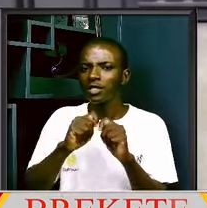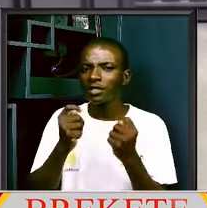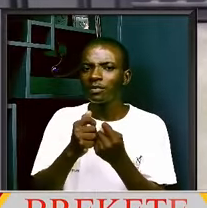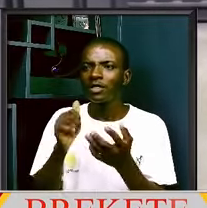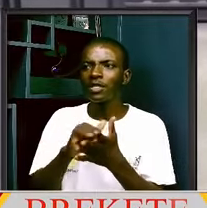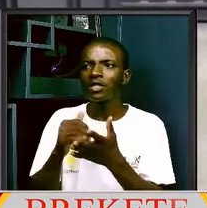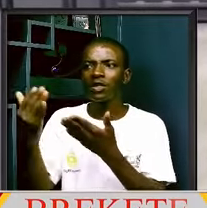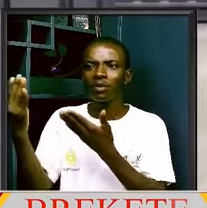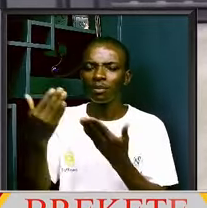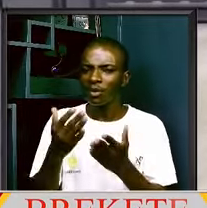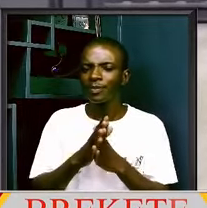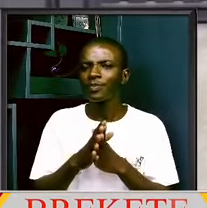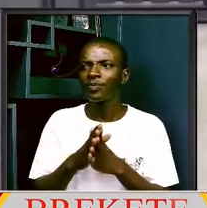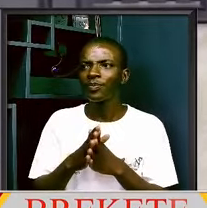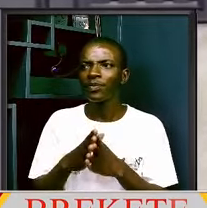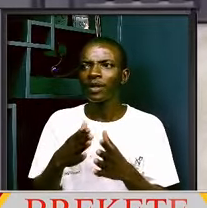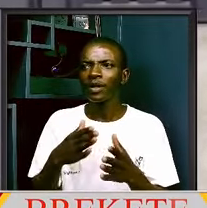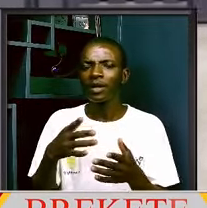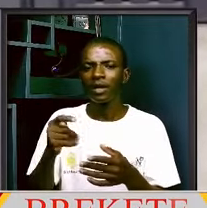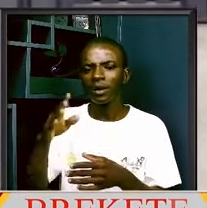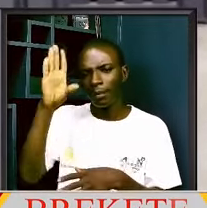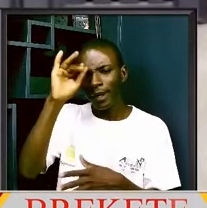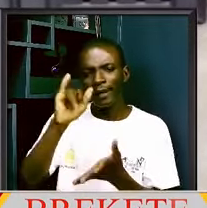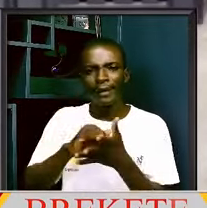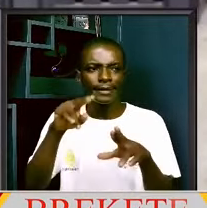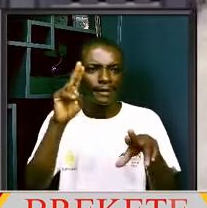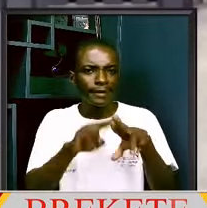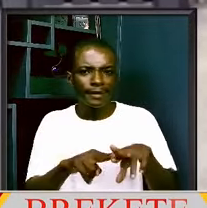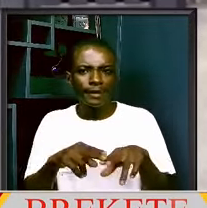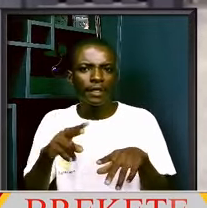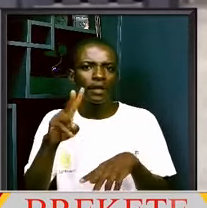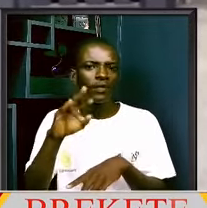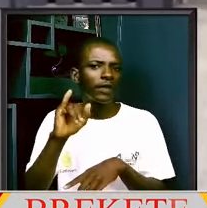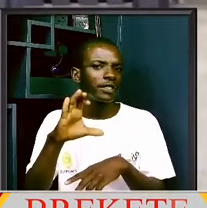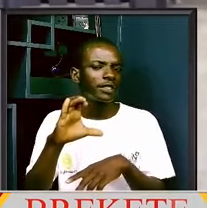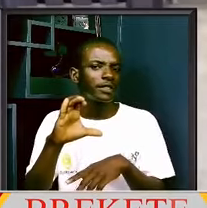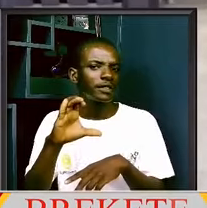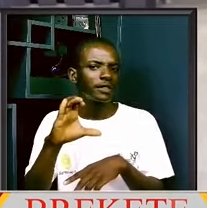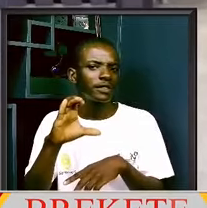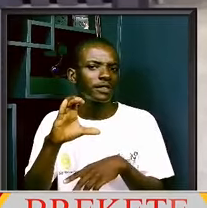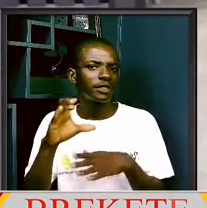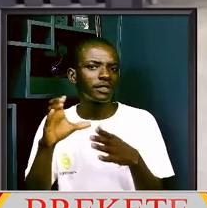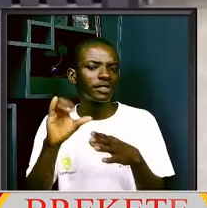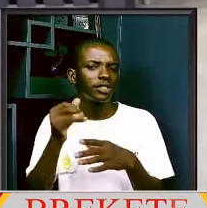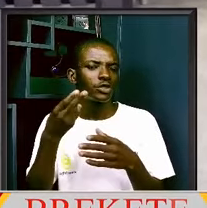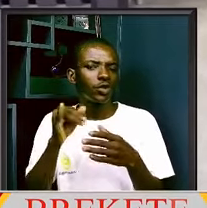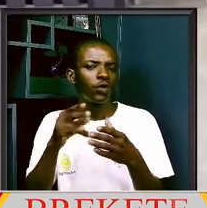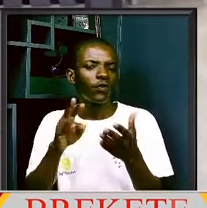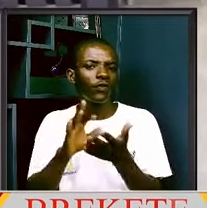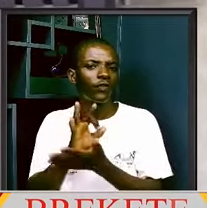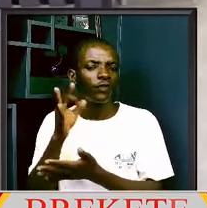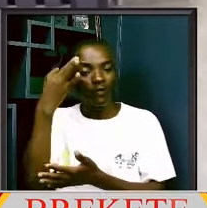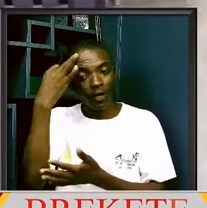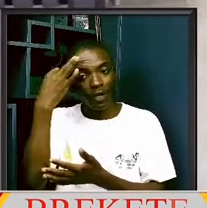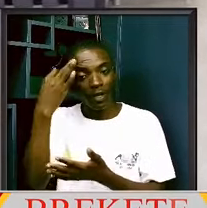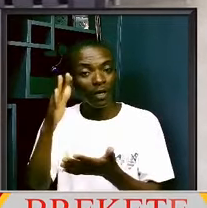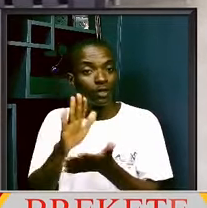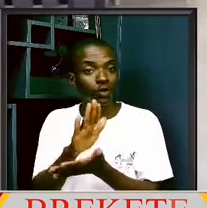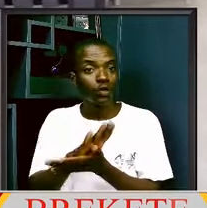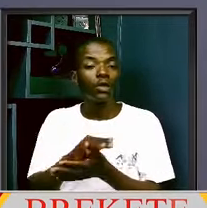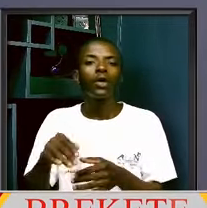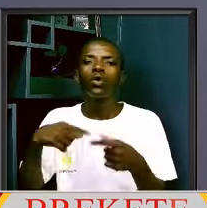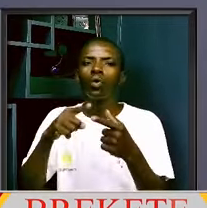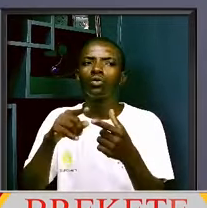respect you, sir. The man we sit down, now the vice chancellor of Federal University, Lokoja. You go school